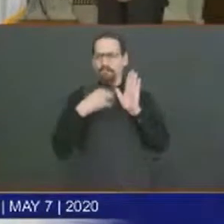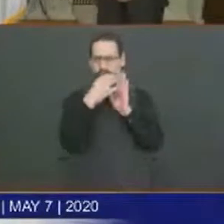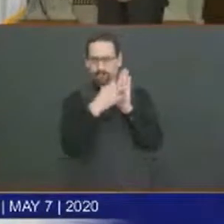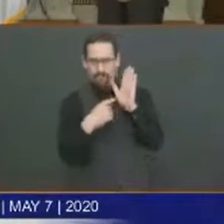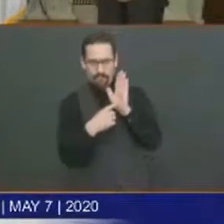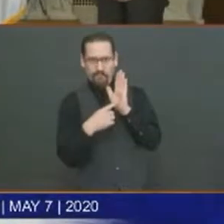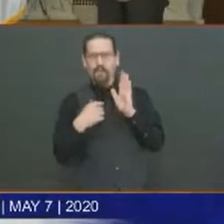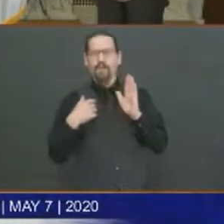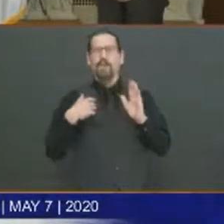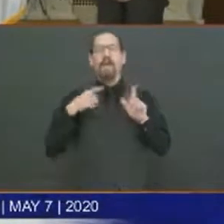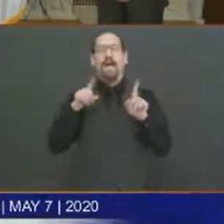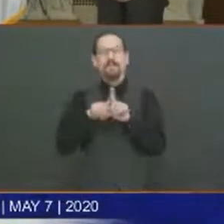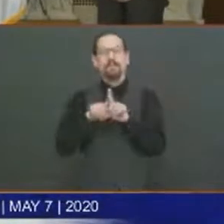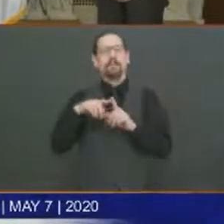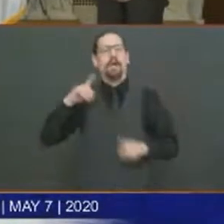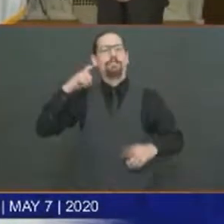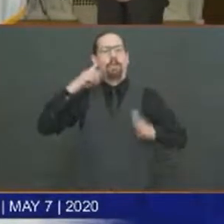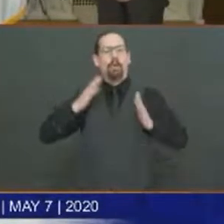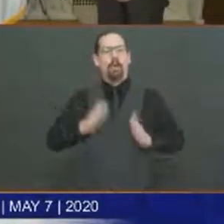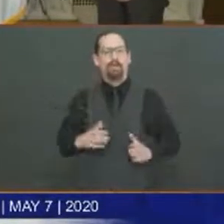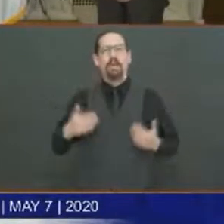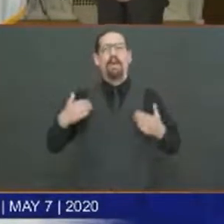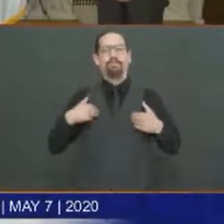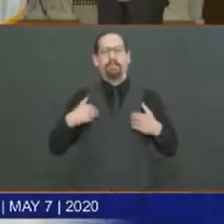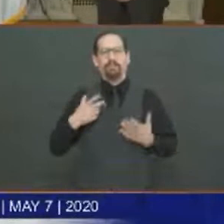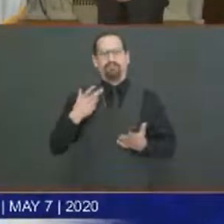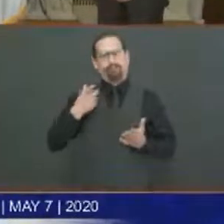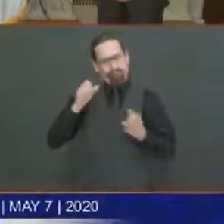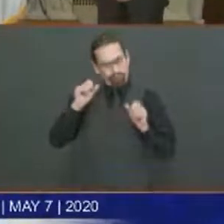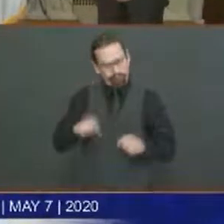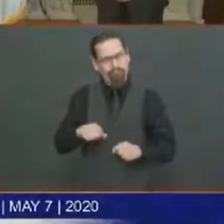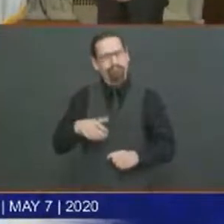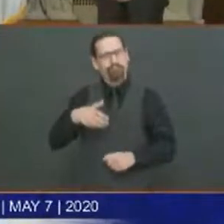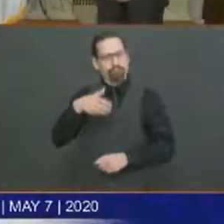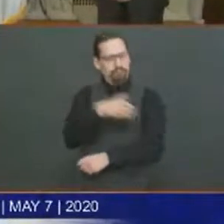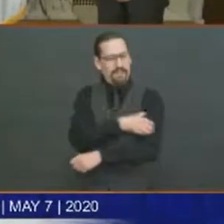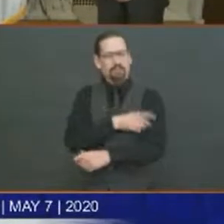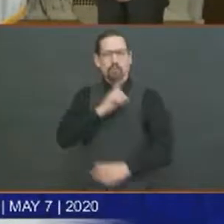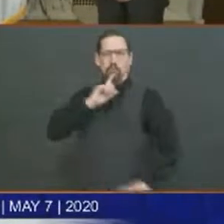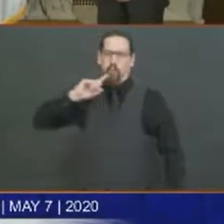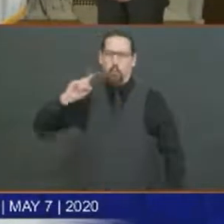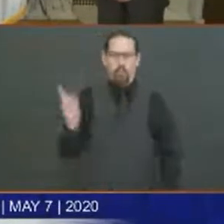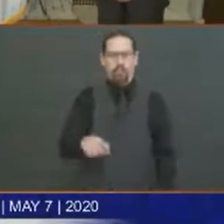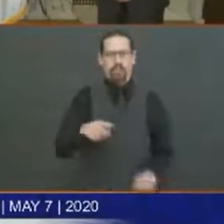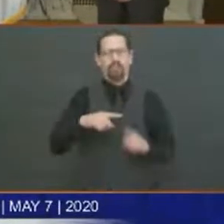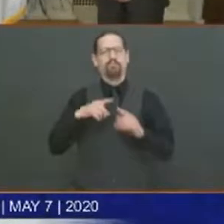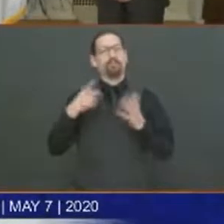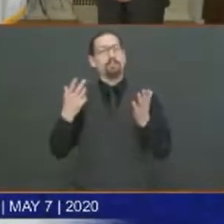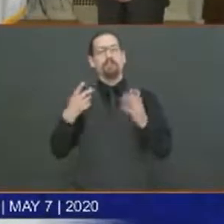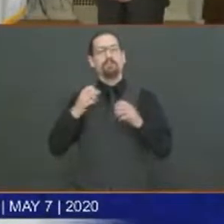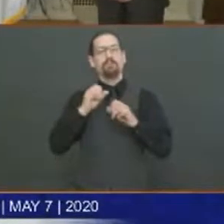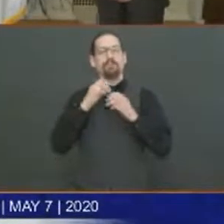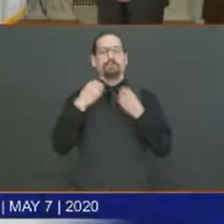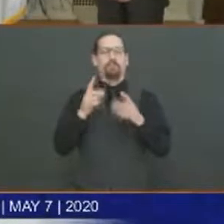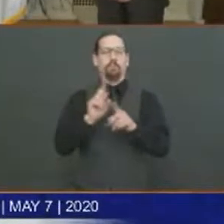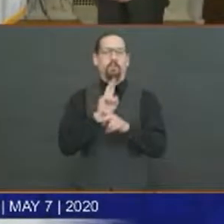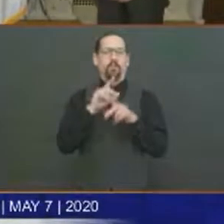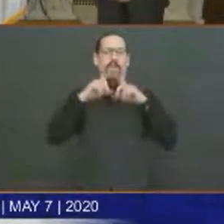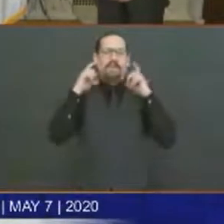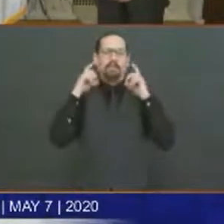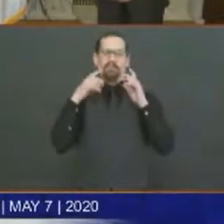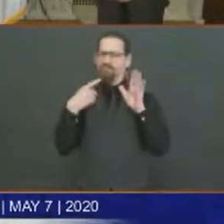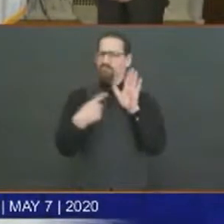unusual for the Department of Health to issue regulations of this kind as they combat this kind of a serious public